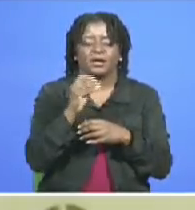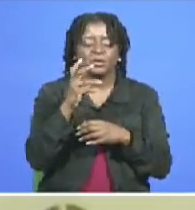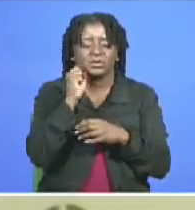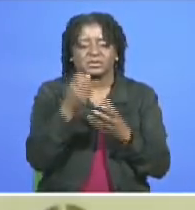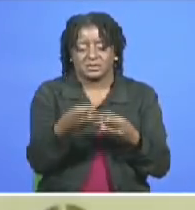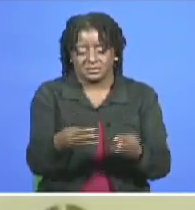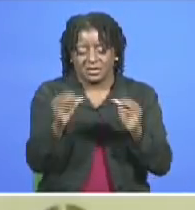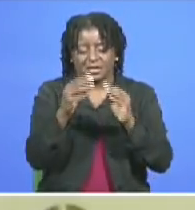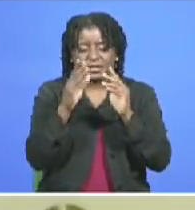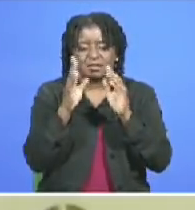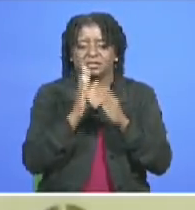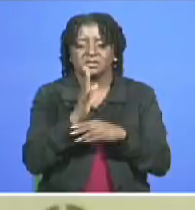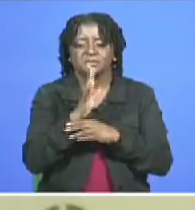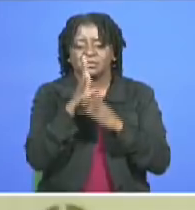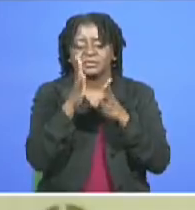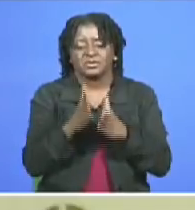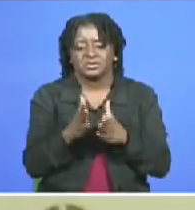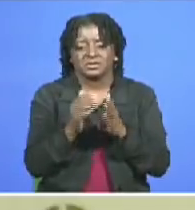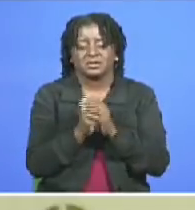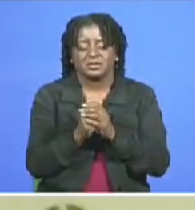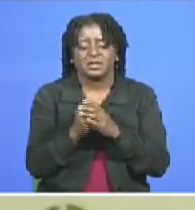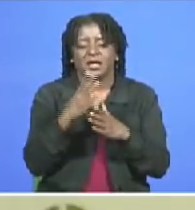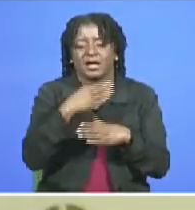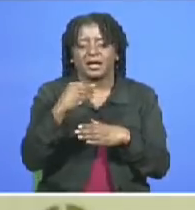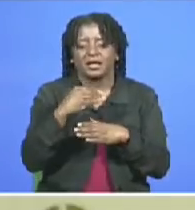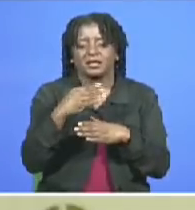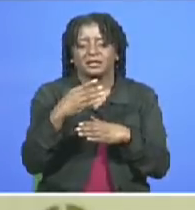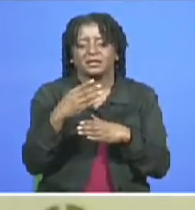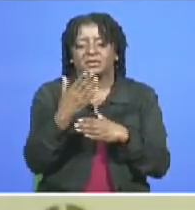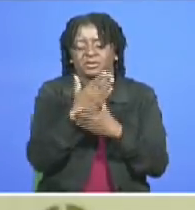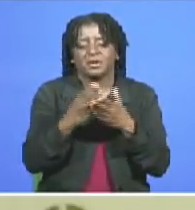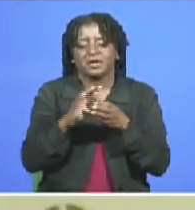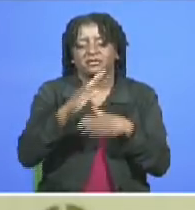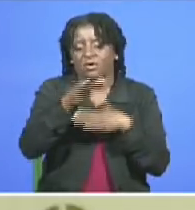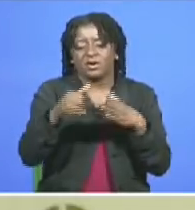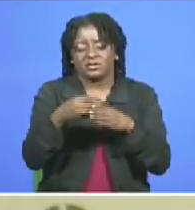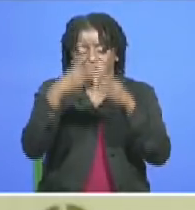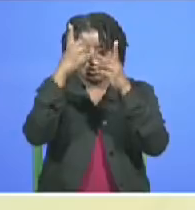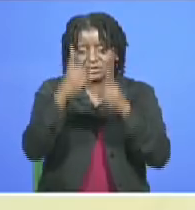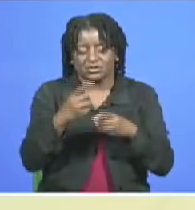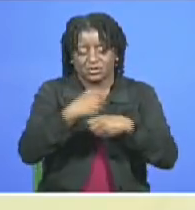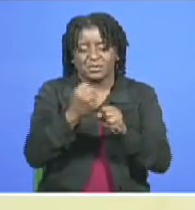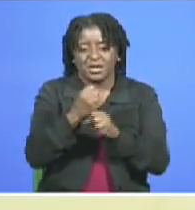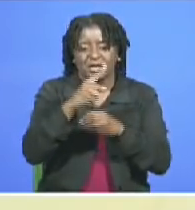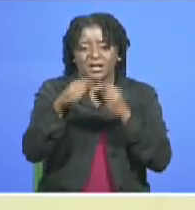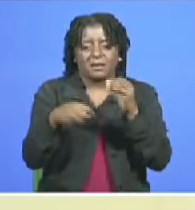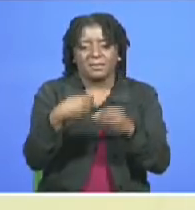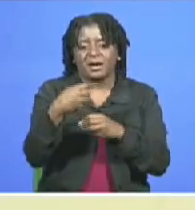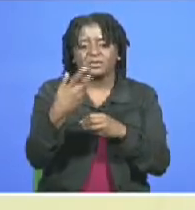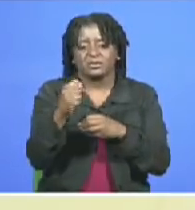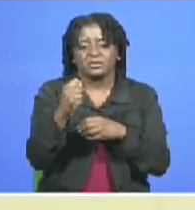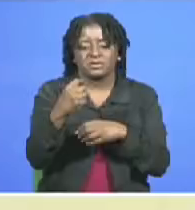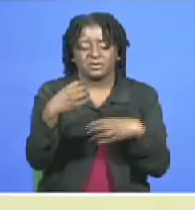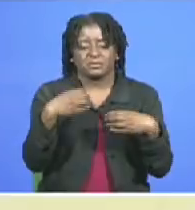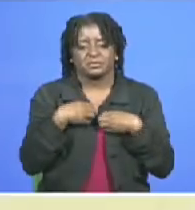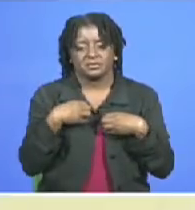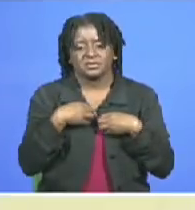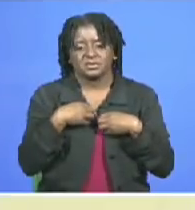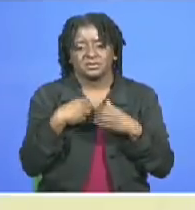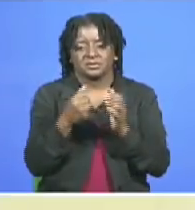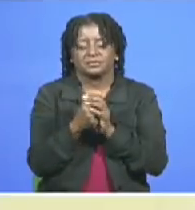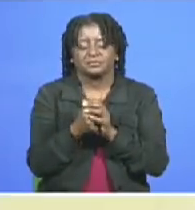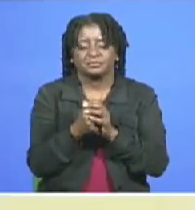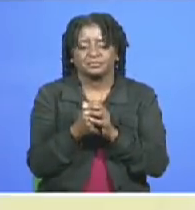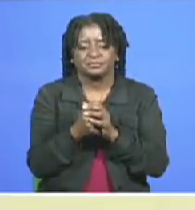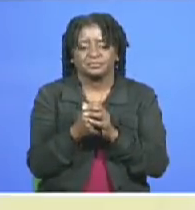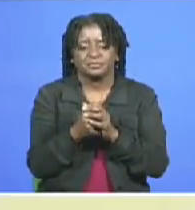was involved, of course, in all the decisions that were made about, you know, about the strike. He was a very colorful but he